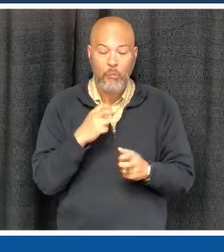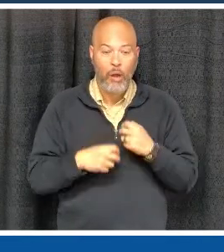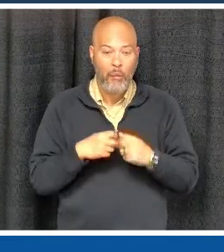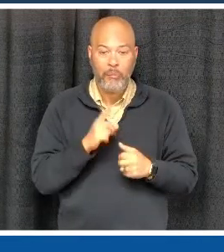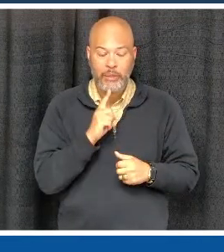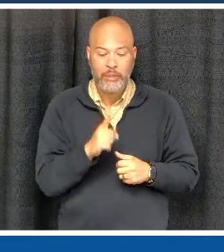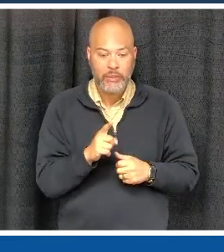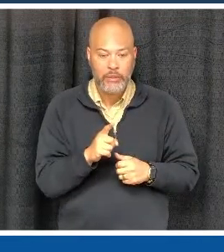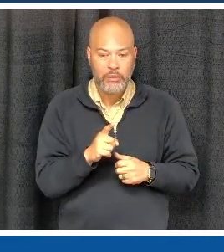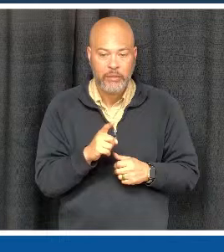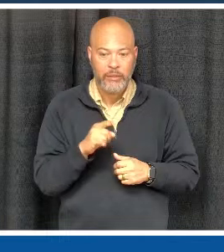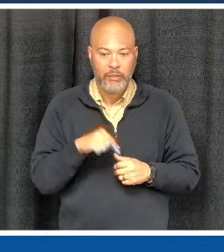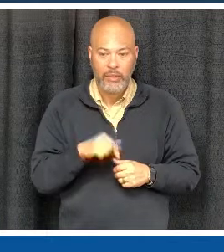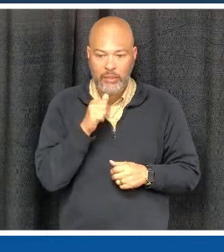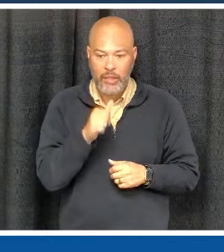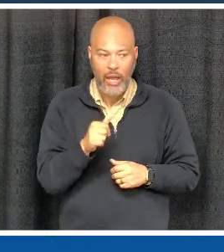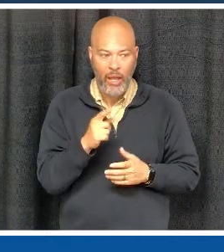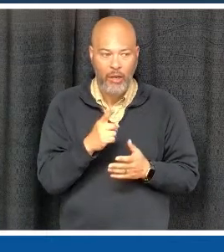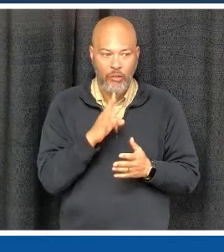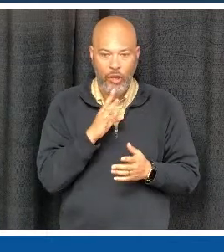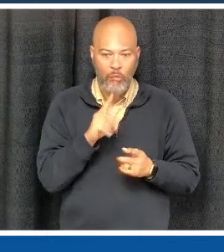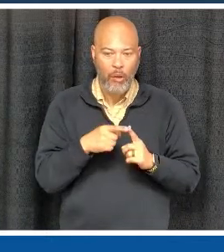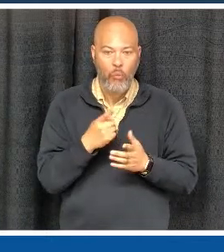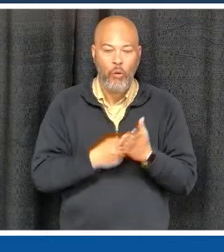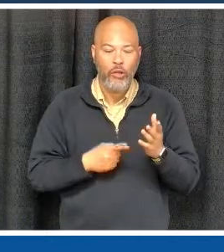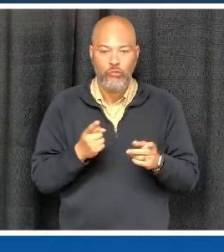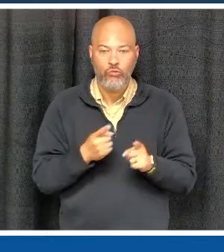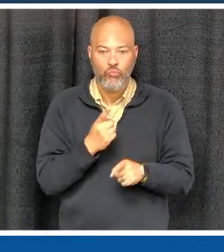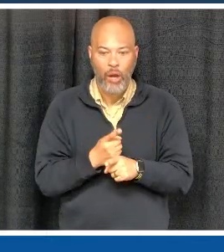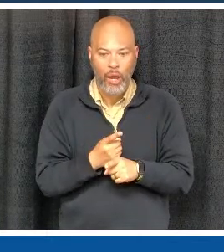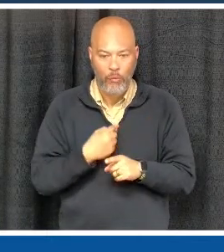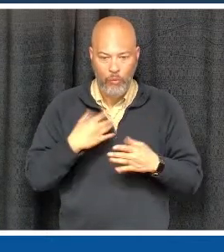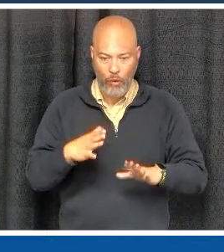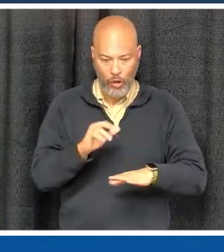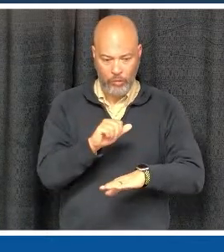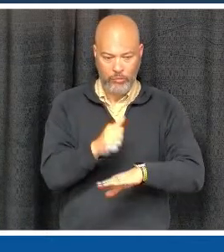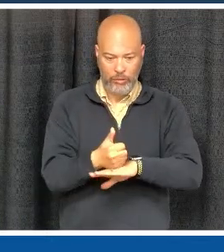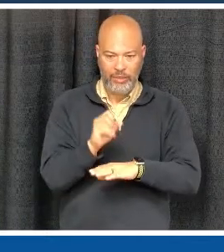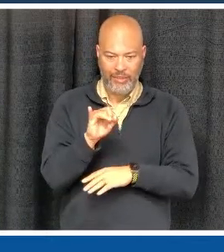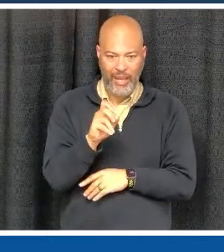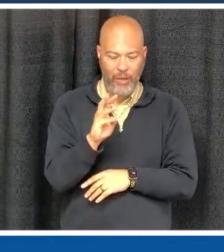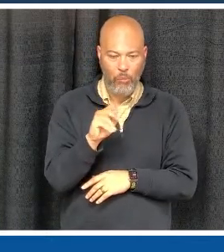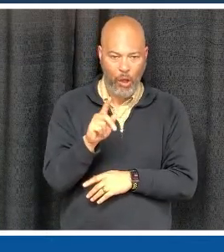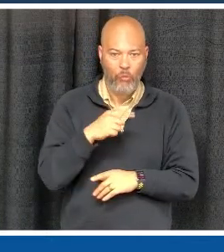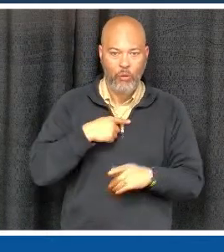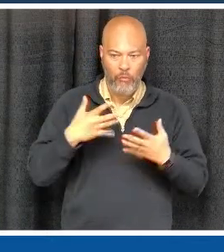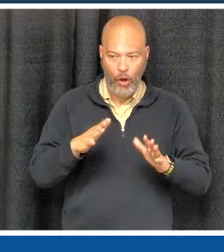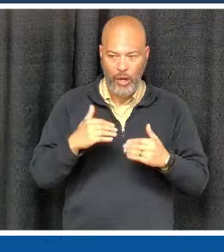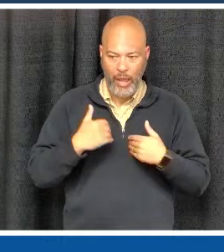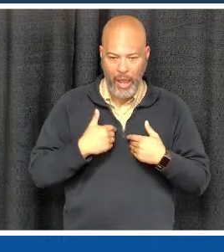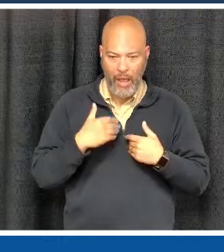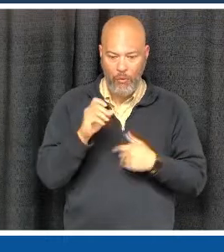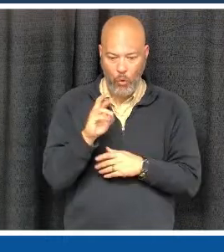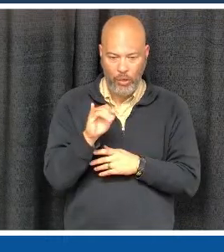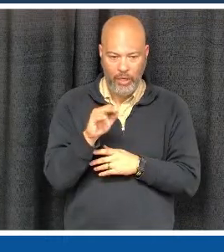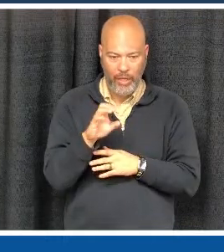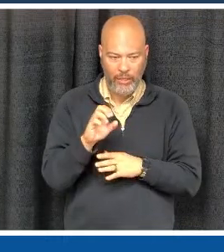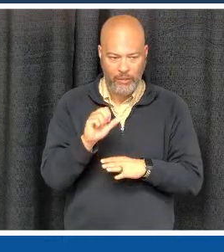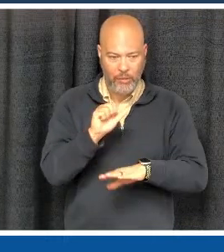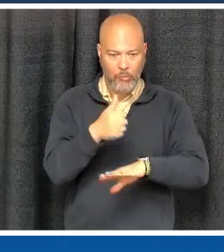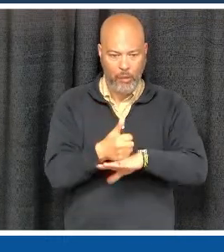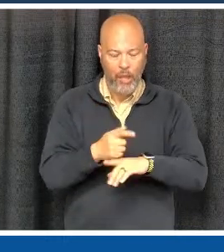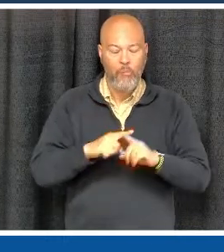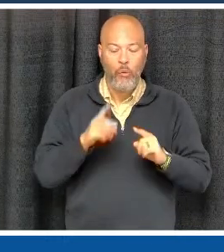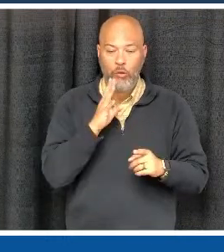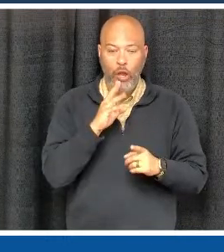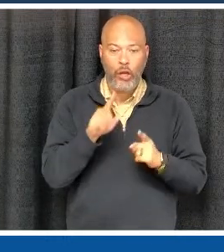is, this isn't about doing what's right. We're already the sidewalks are already going in. We already have a sidewalk ordinance in place. But when you